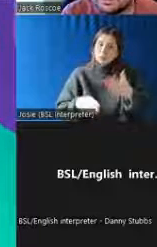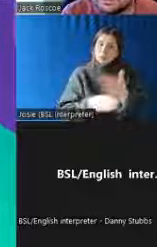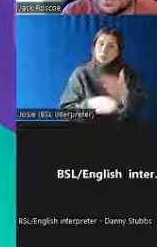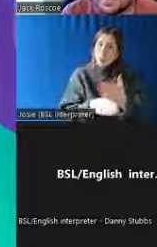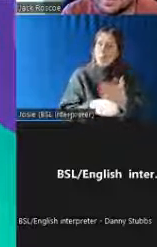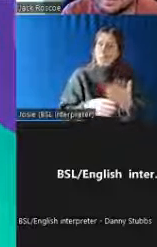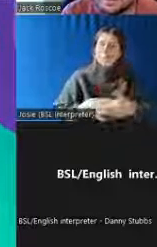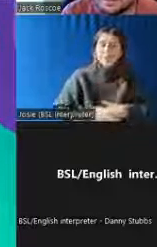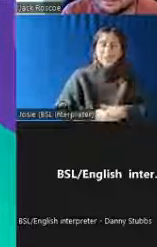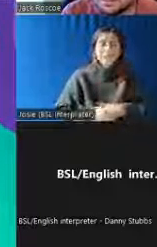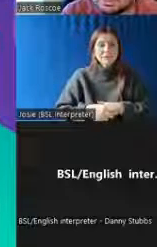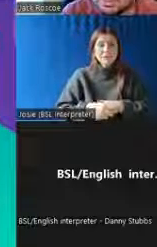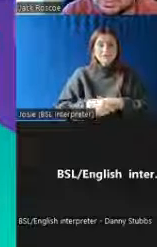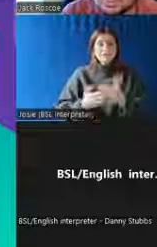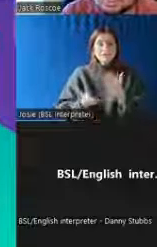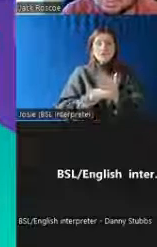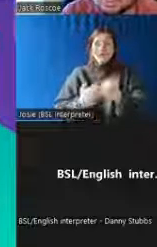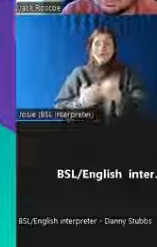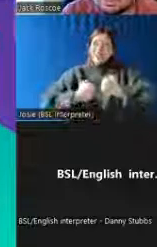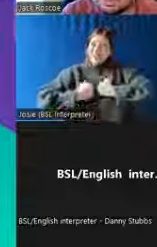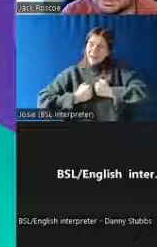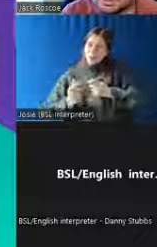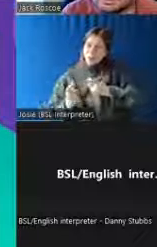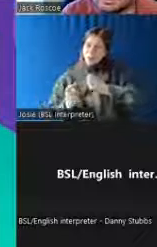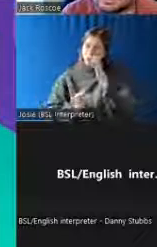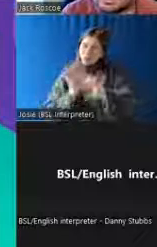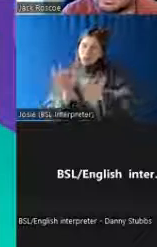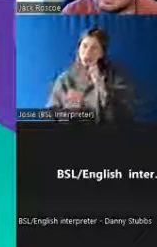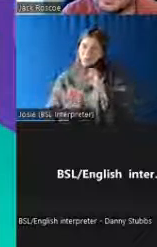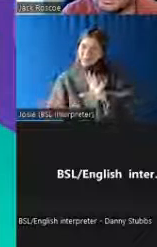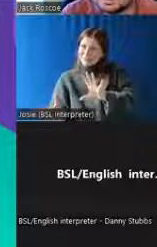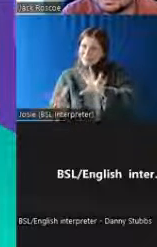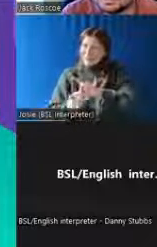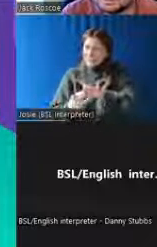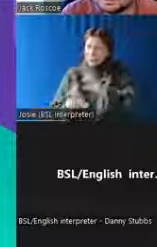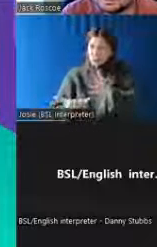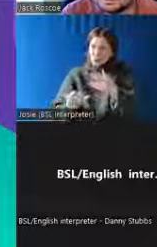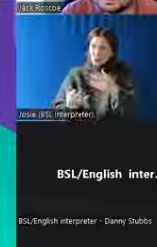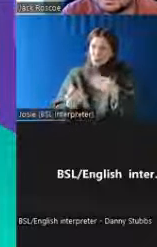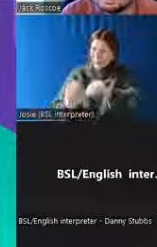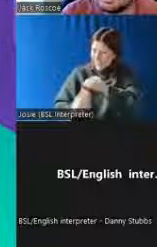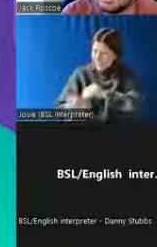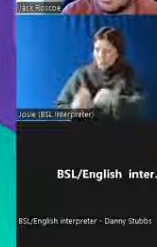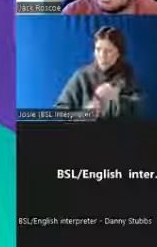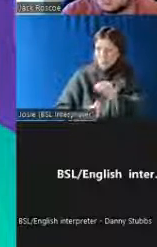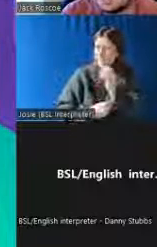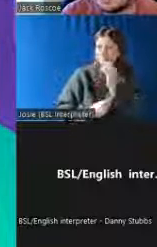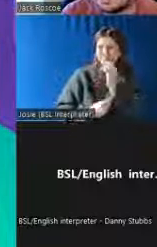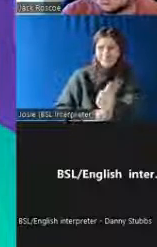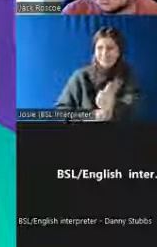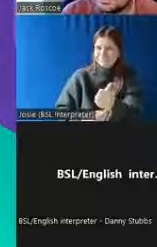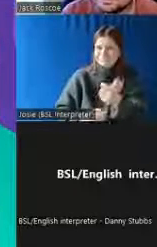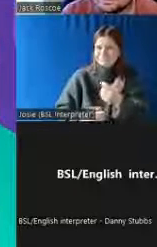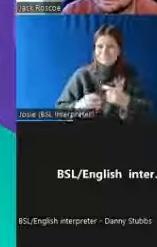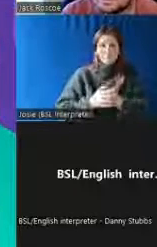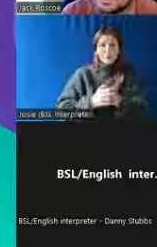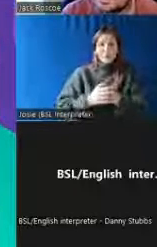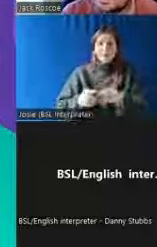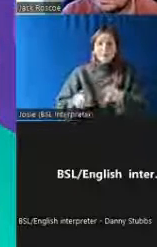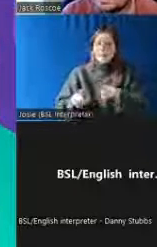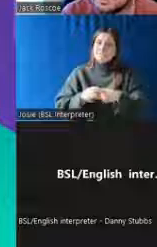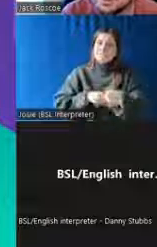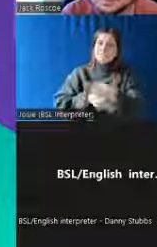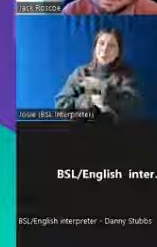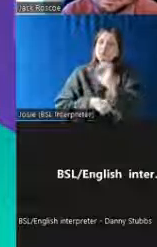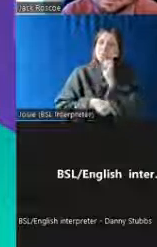main goal. I would imagine that most of you are funded to deliver work that provides mainly social and cultural